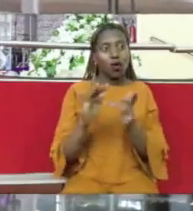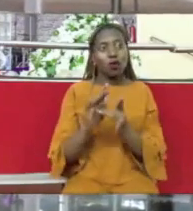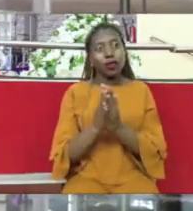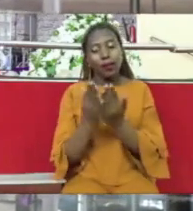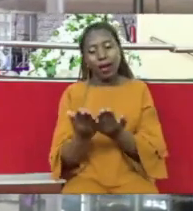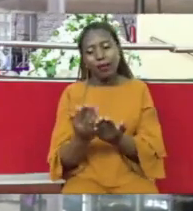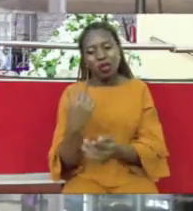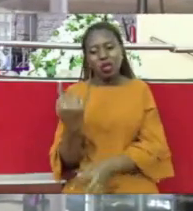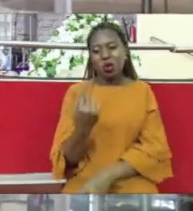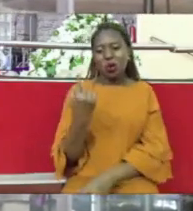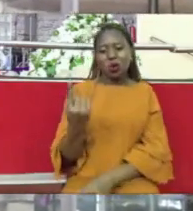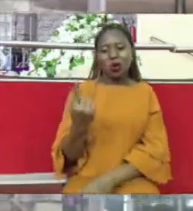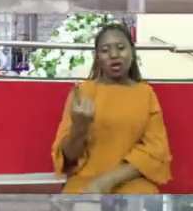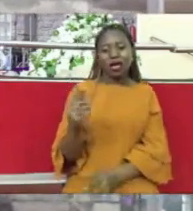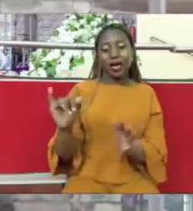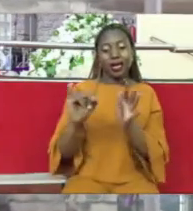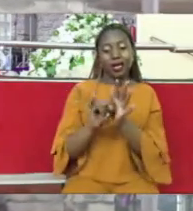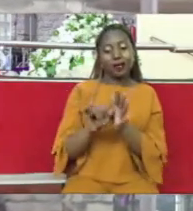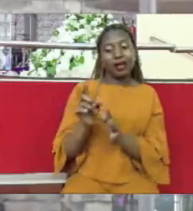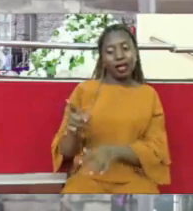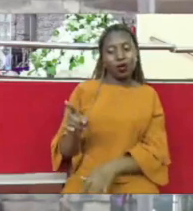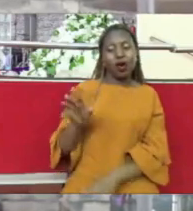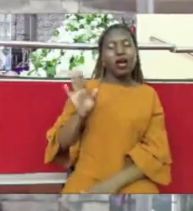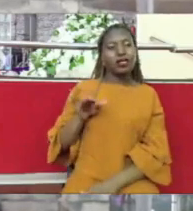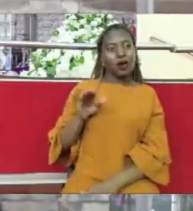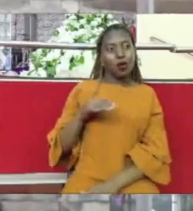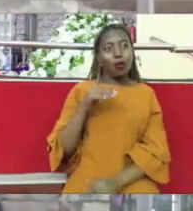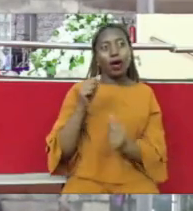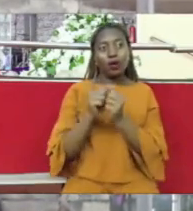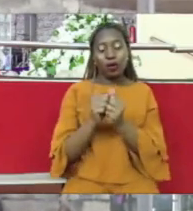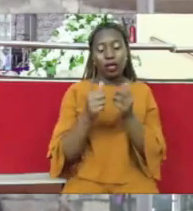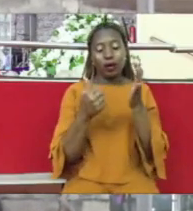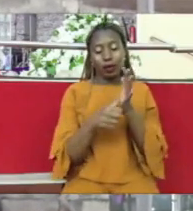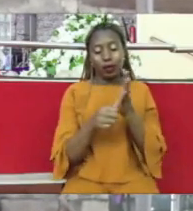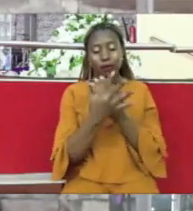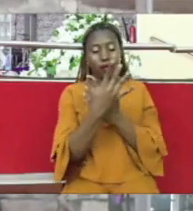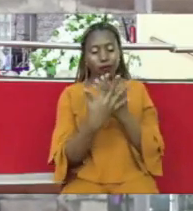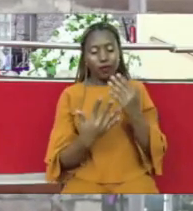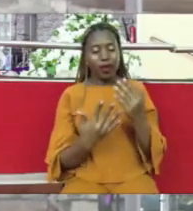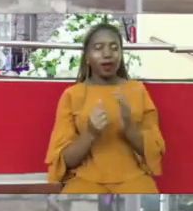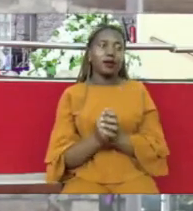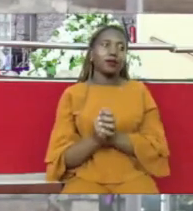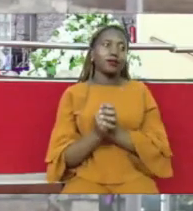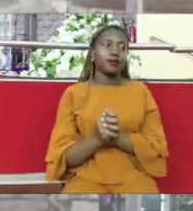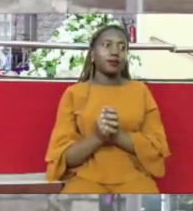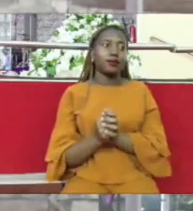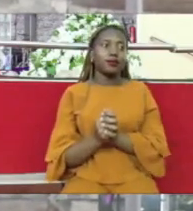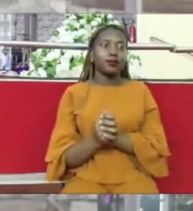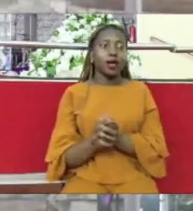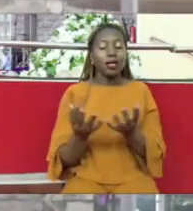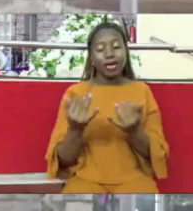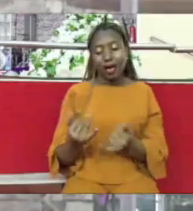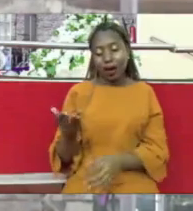her a woman who had the issue of blood. Hivyo basi Biblia inamuita mwanamke ambaye alikuwa na swala la damu. And now here